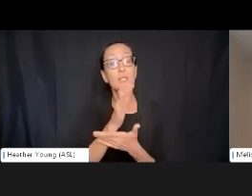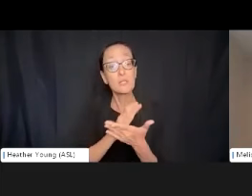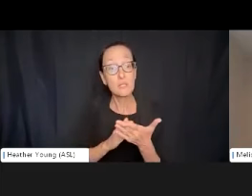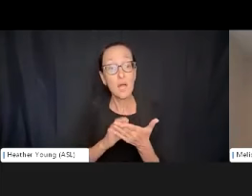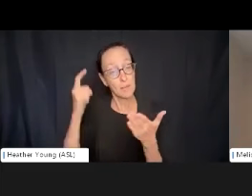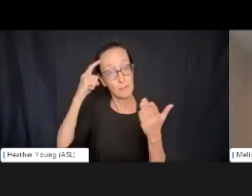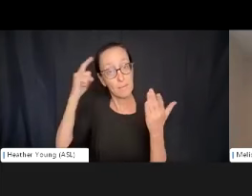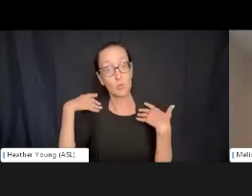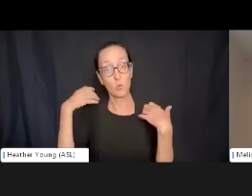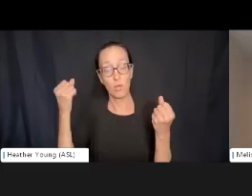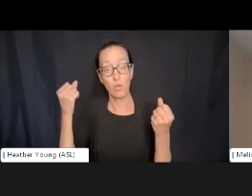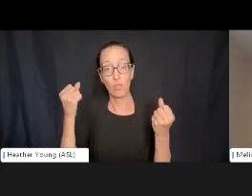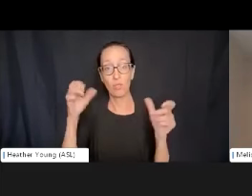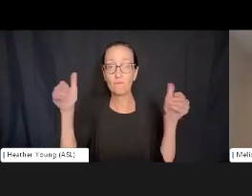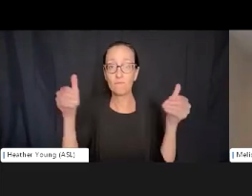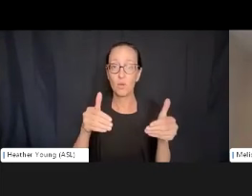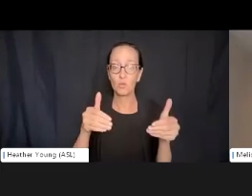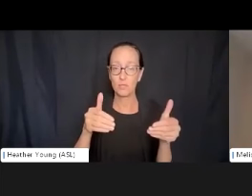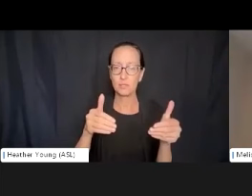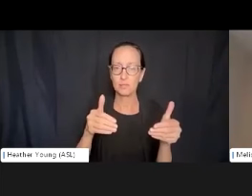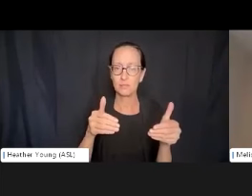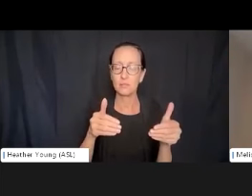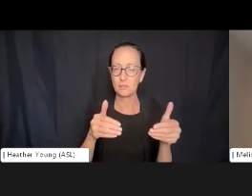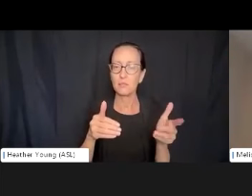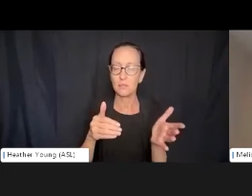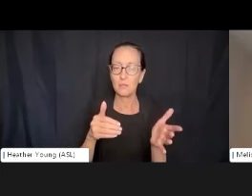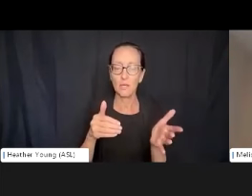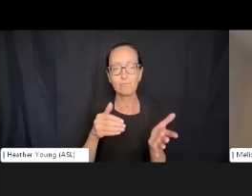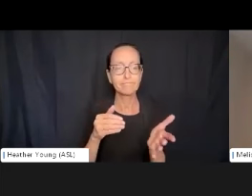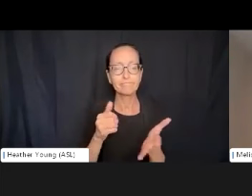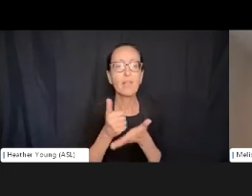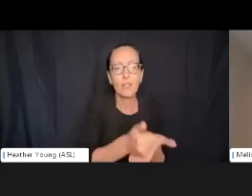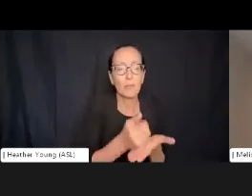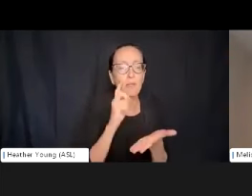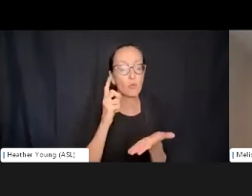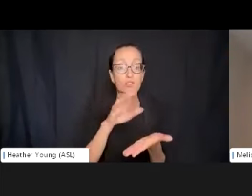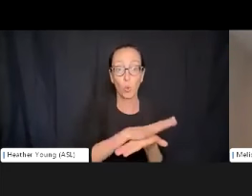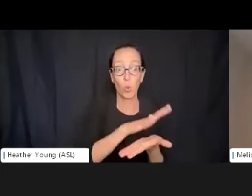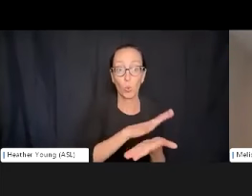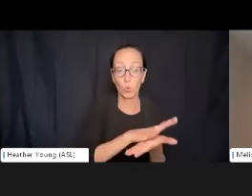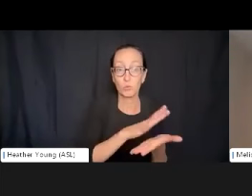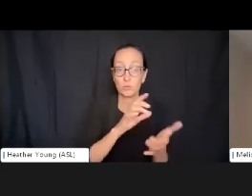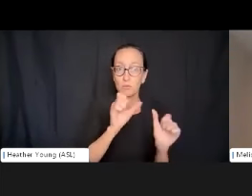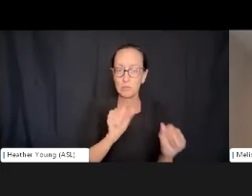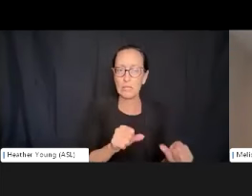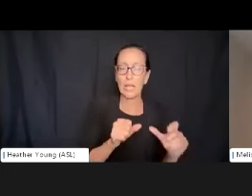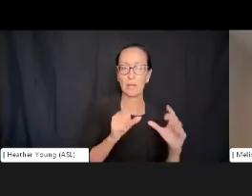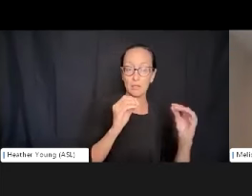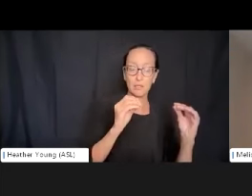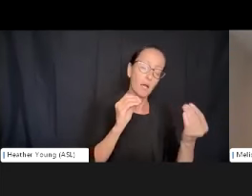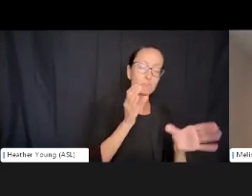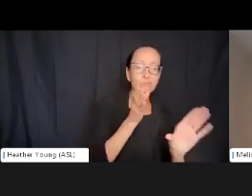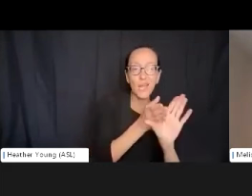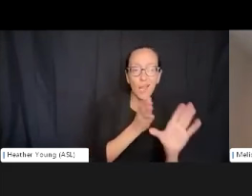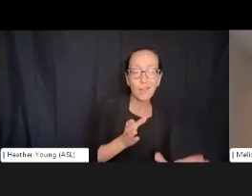mental health focused interventions designed to be delivered in schools by school psychologists, school counselors, school social workers with